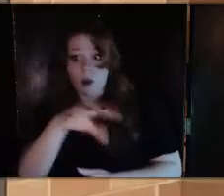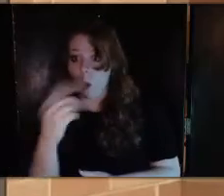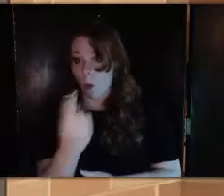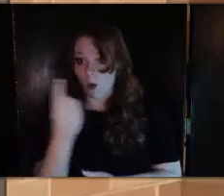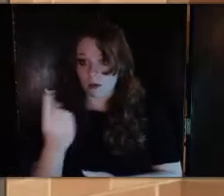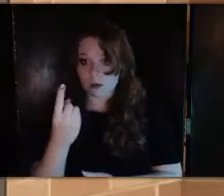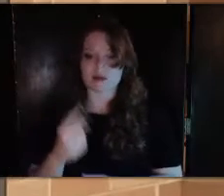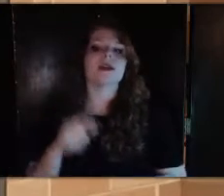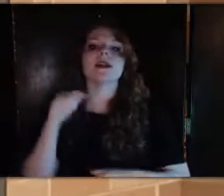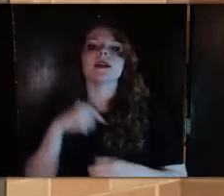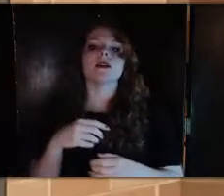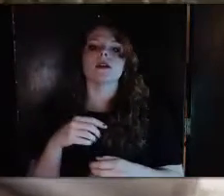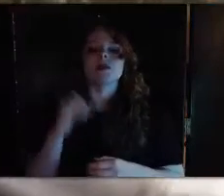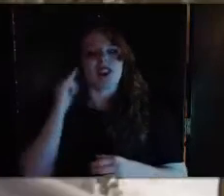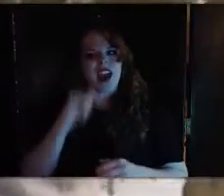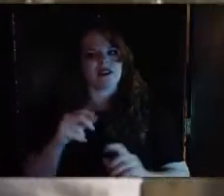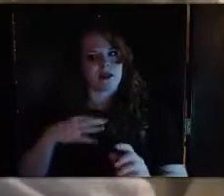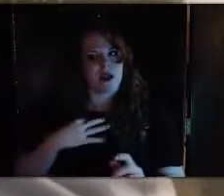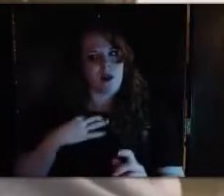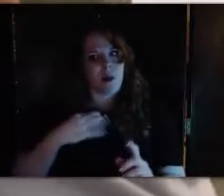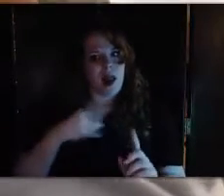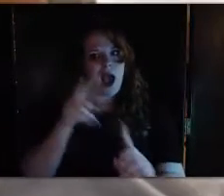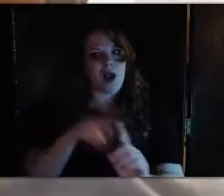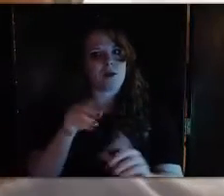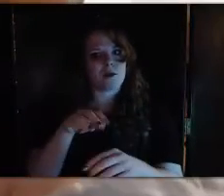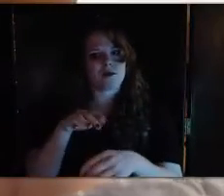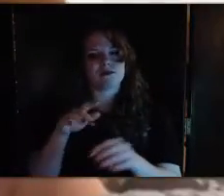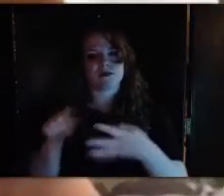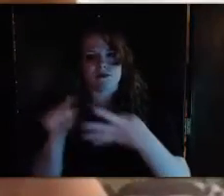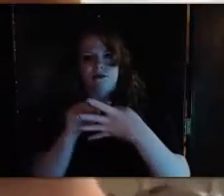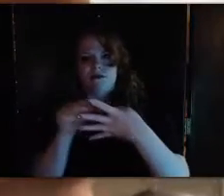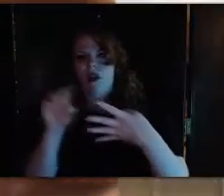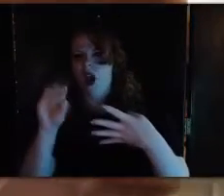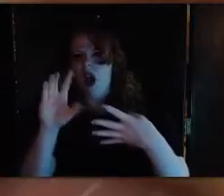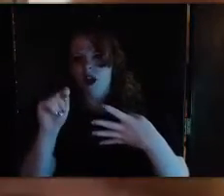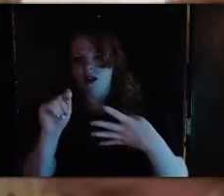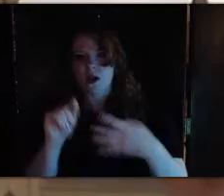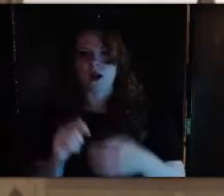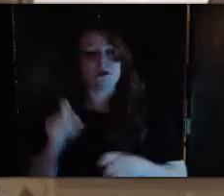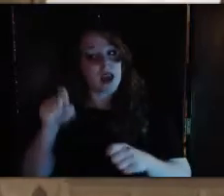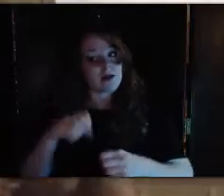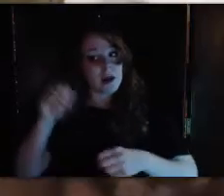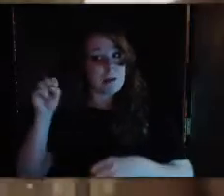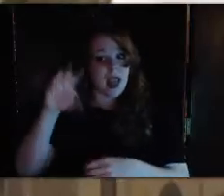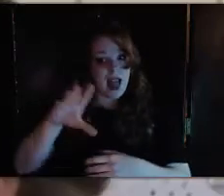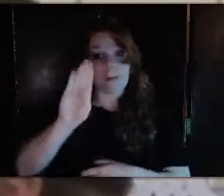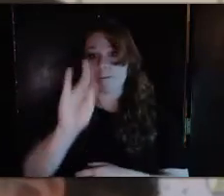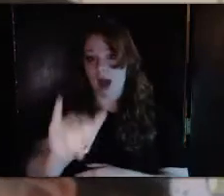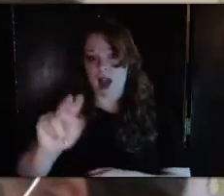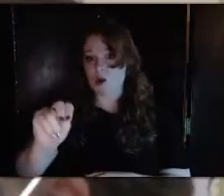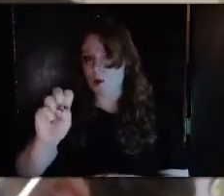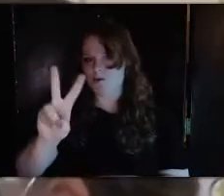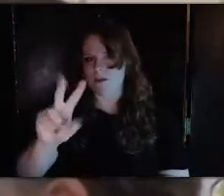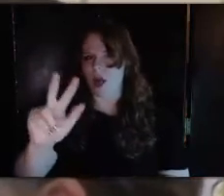ballots by early October and must return them to official collection boxes or mail them in by November 3rd, which is the